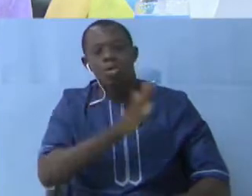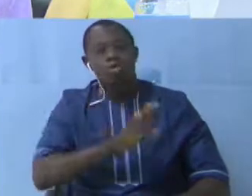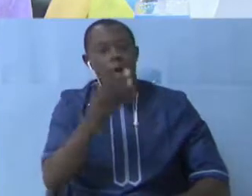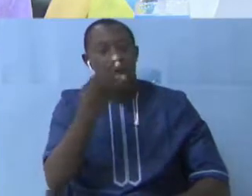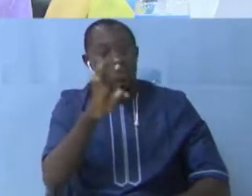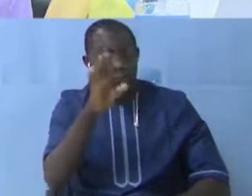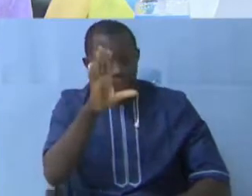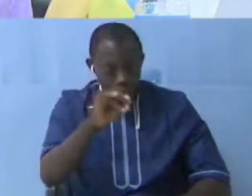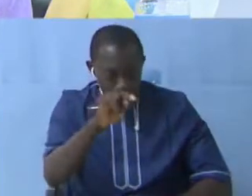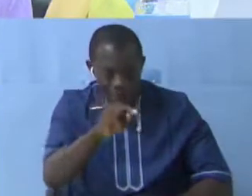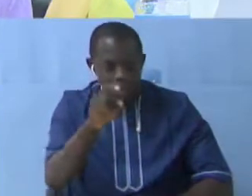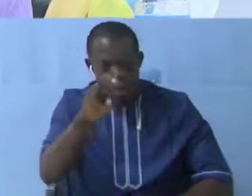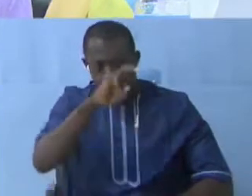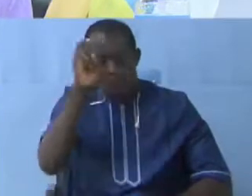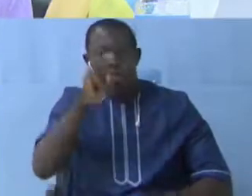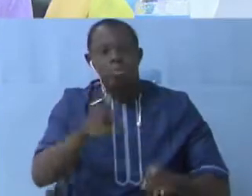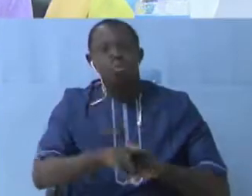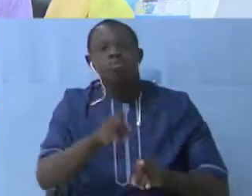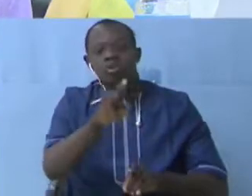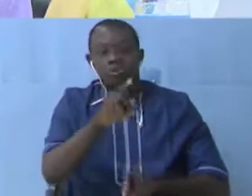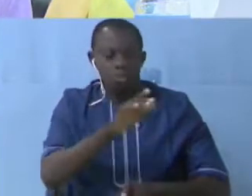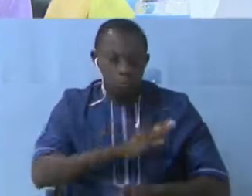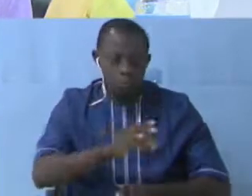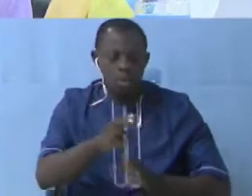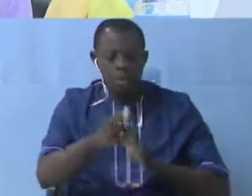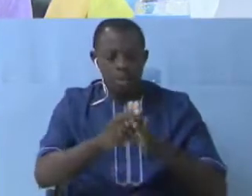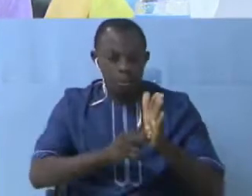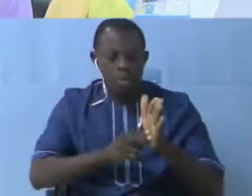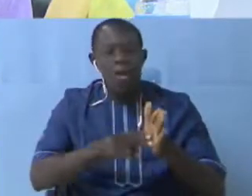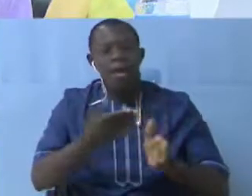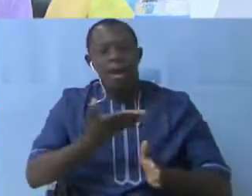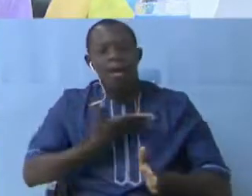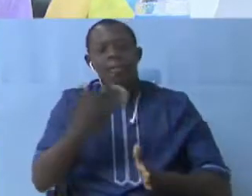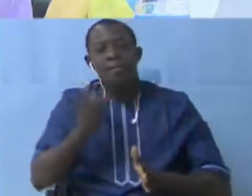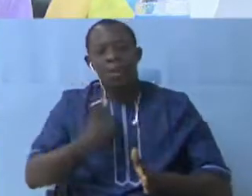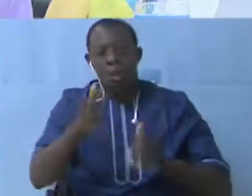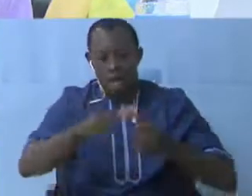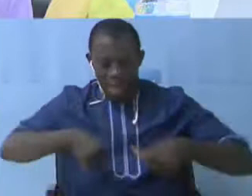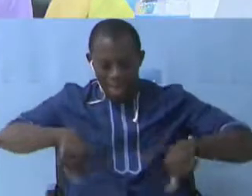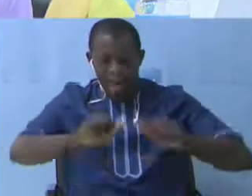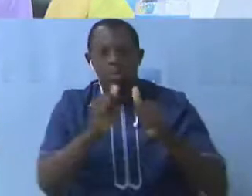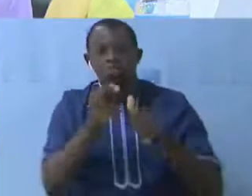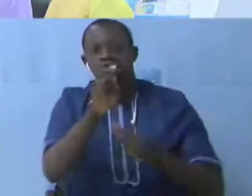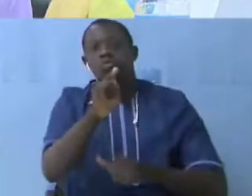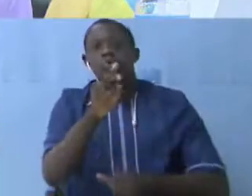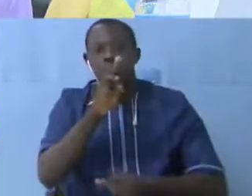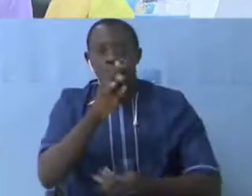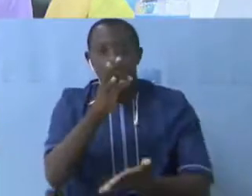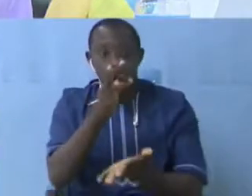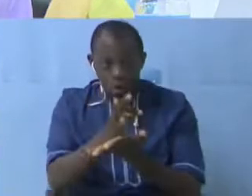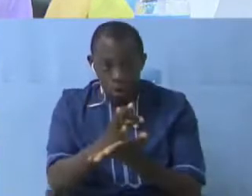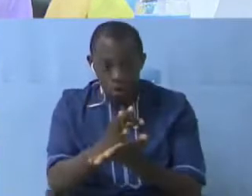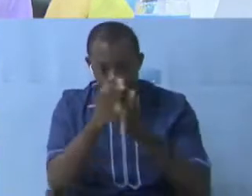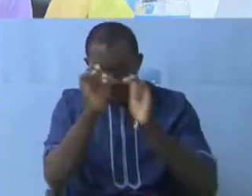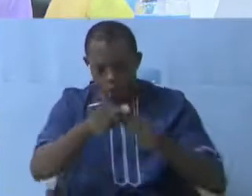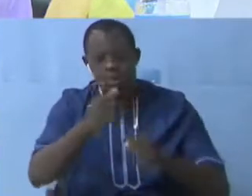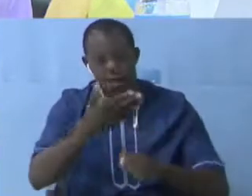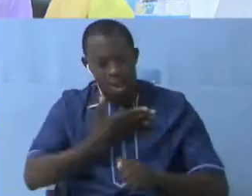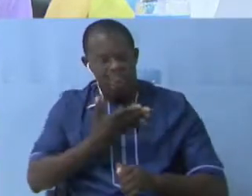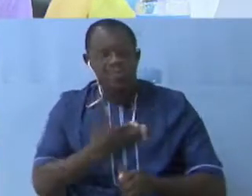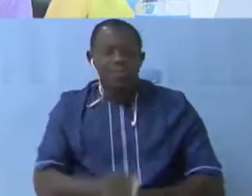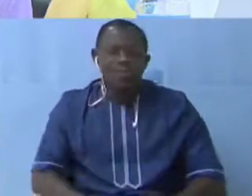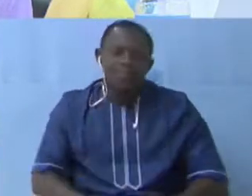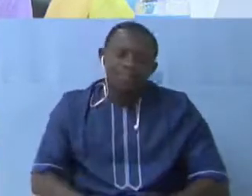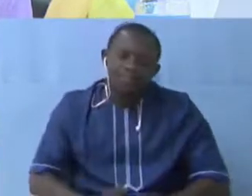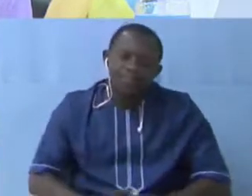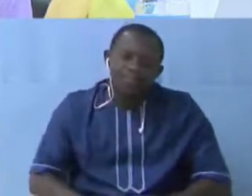work, you also need to have people around you who are trustworthy. waaw de tamit di waaye tamit ne boo defee liggéey da nga